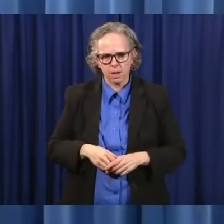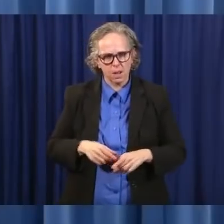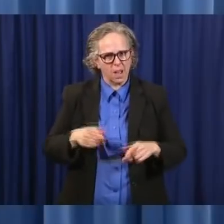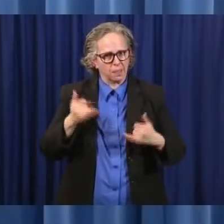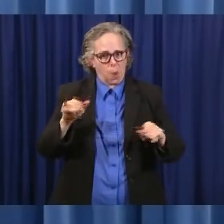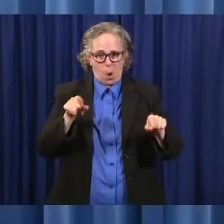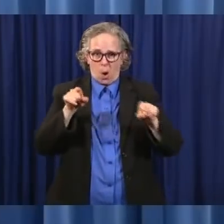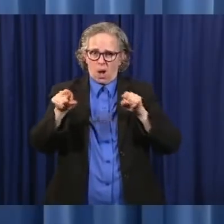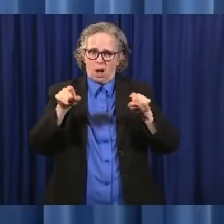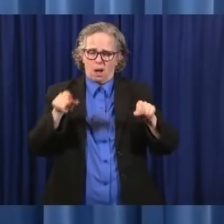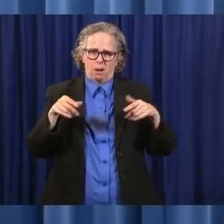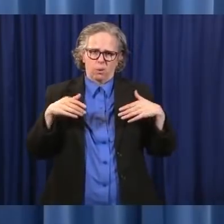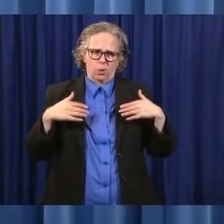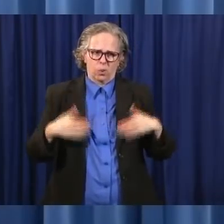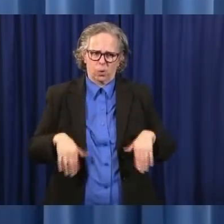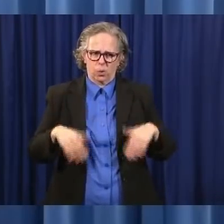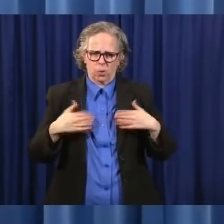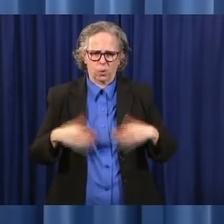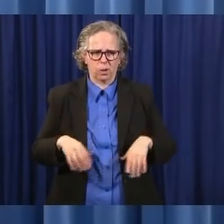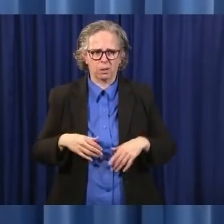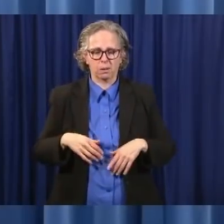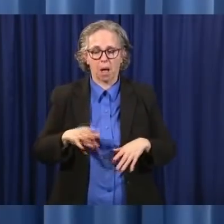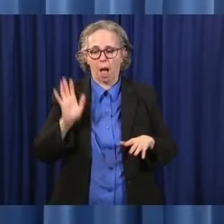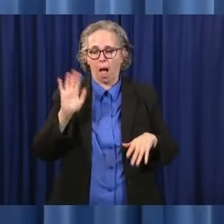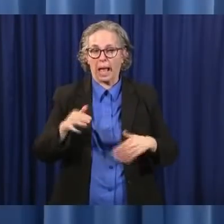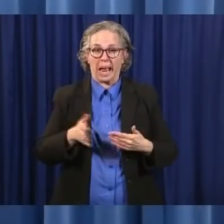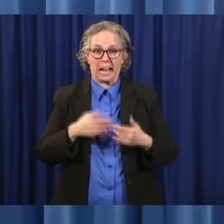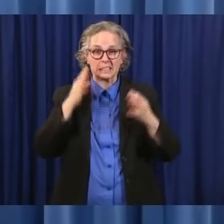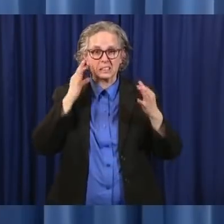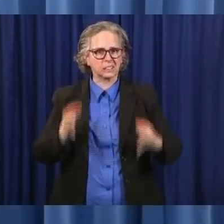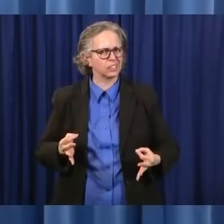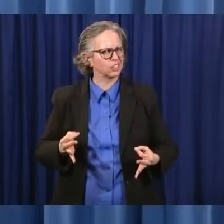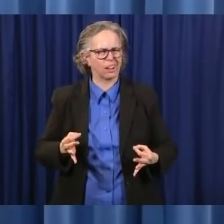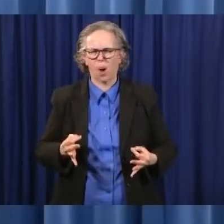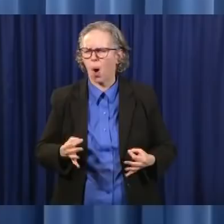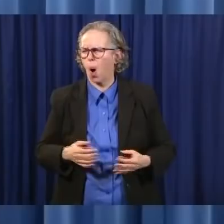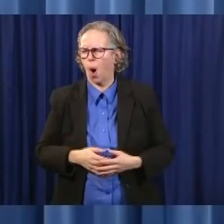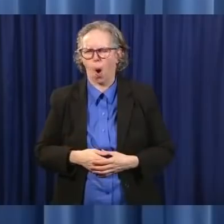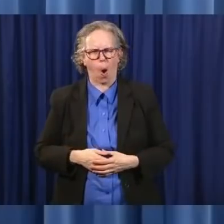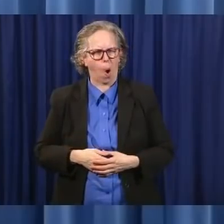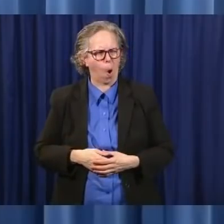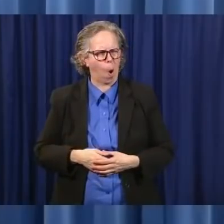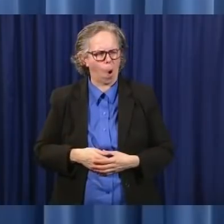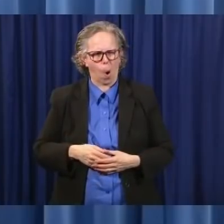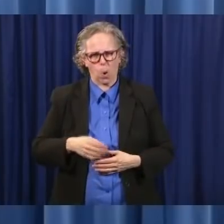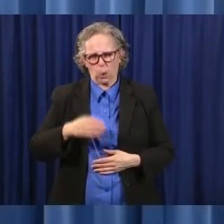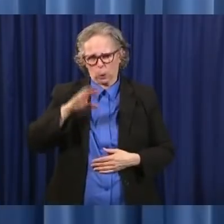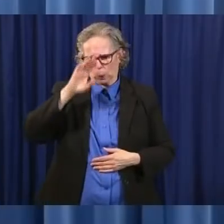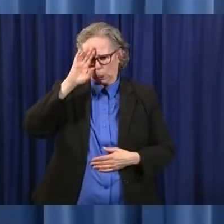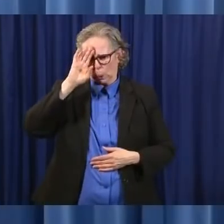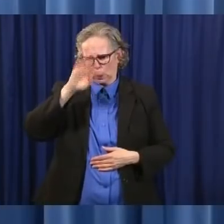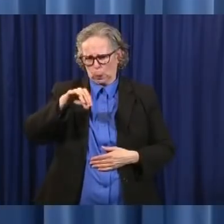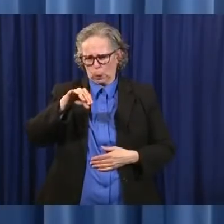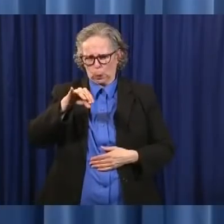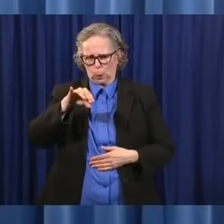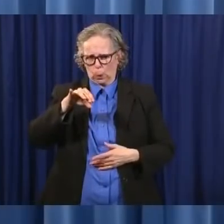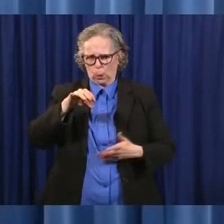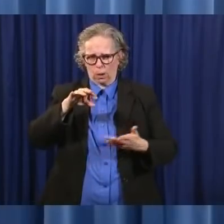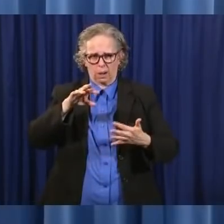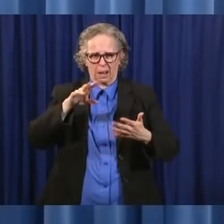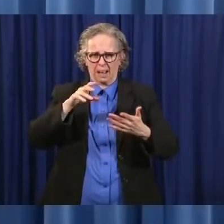done lightly. We fully understood the grave ramifications of